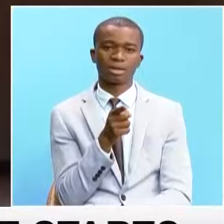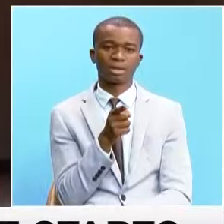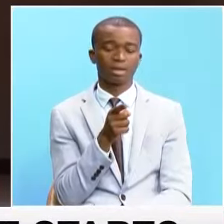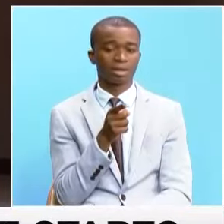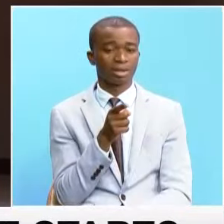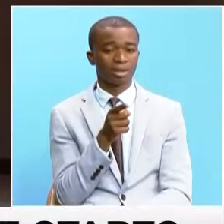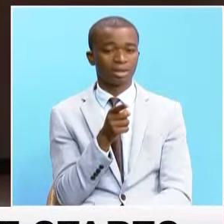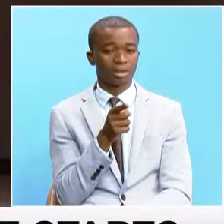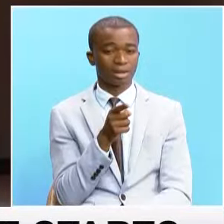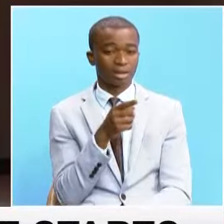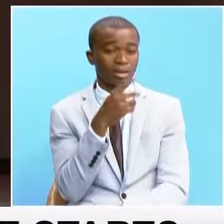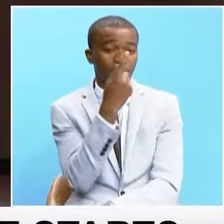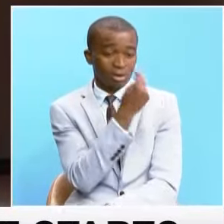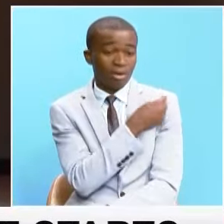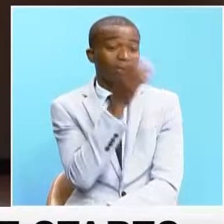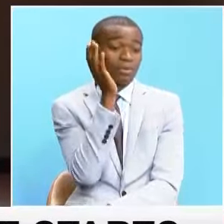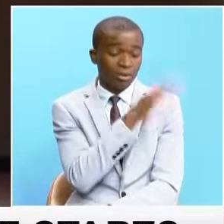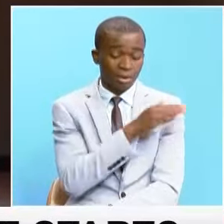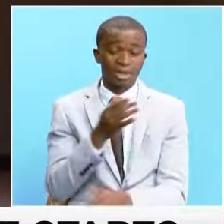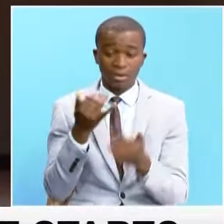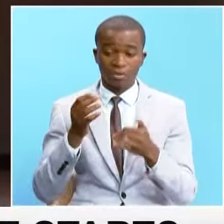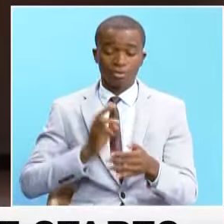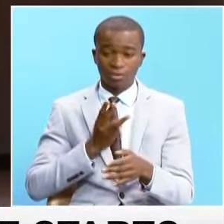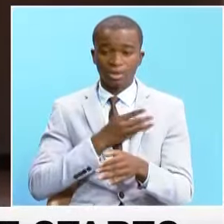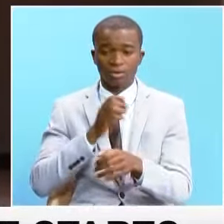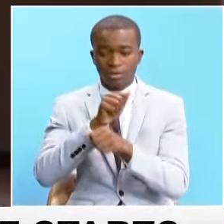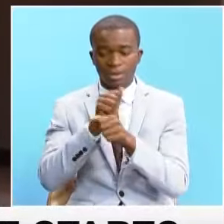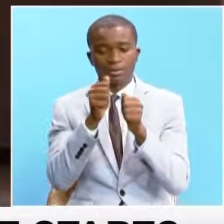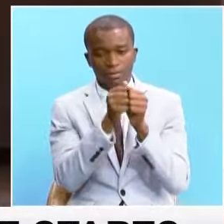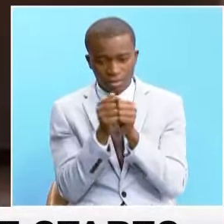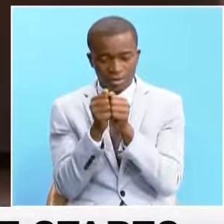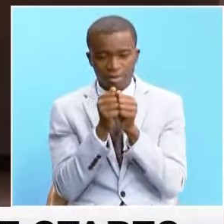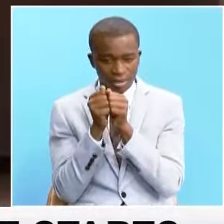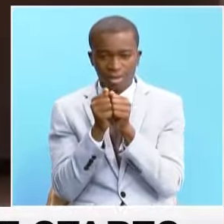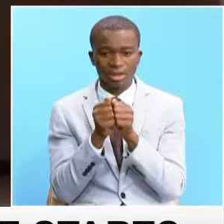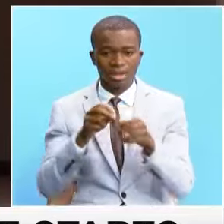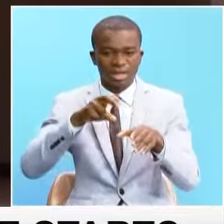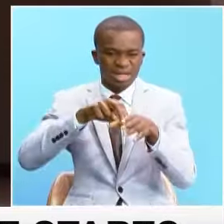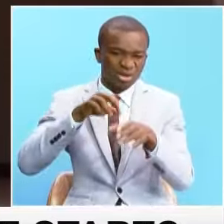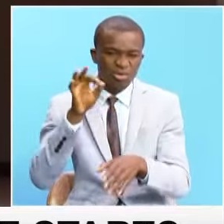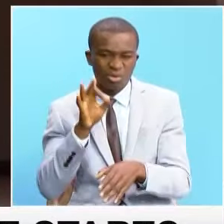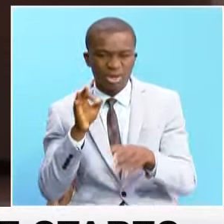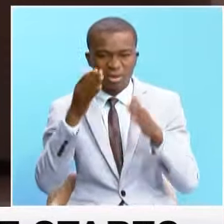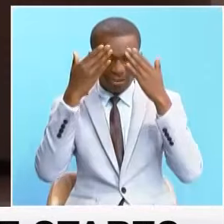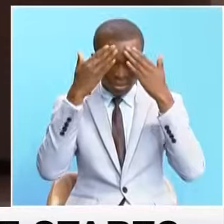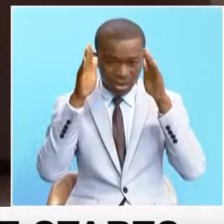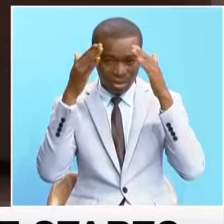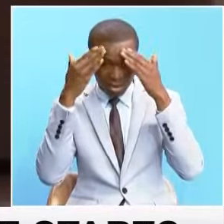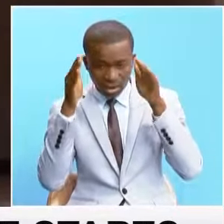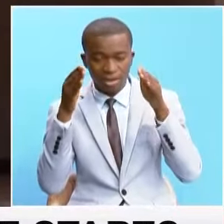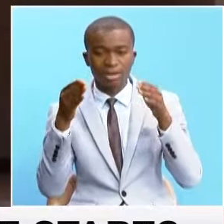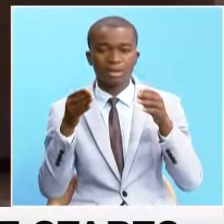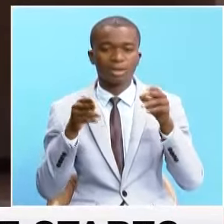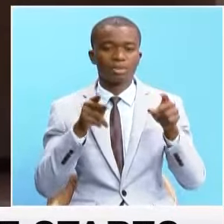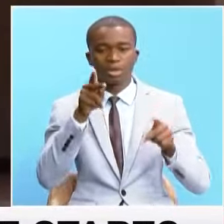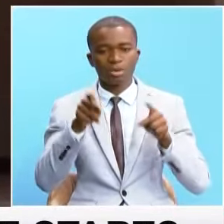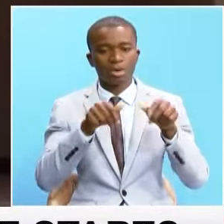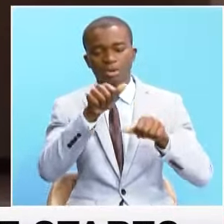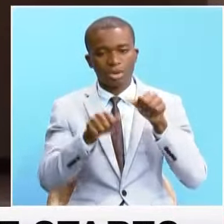with our stakeholders in terms of sensitizing the public concerning the dangers of rabies, and